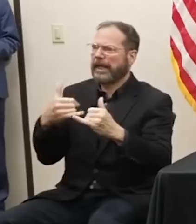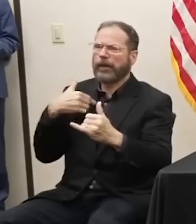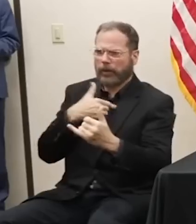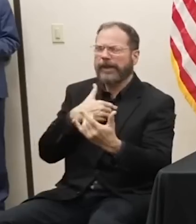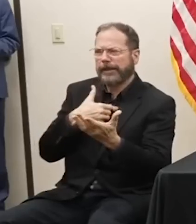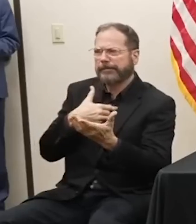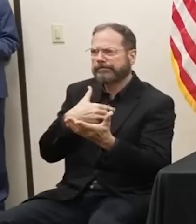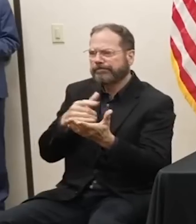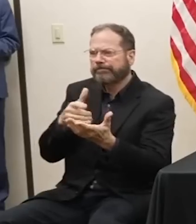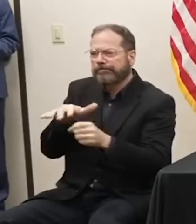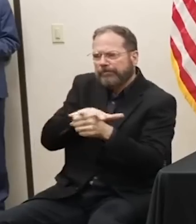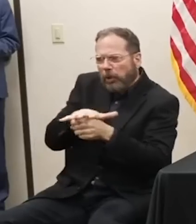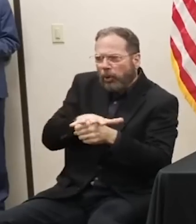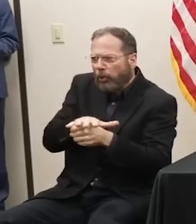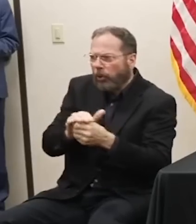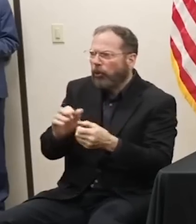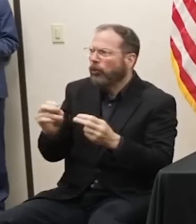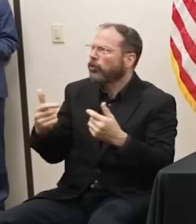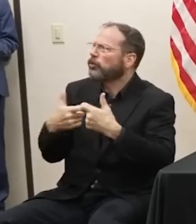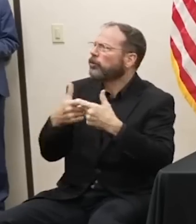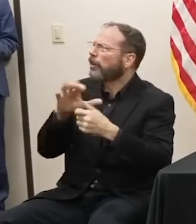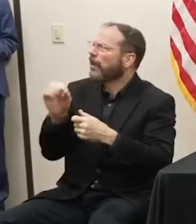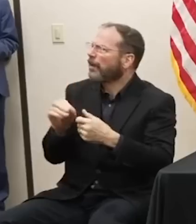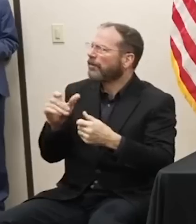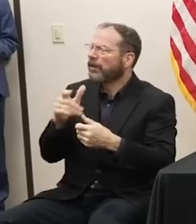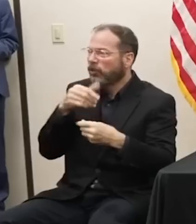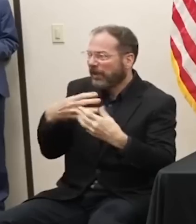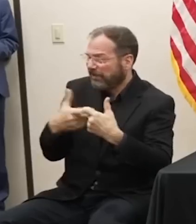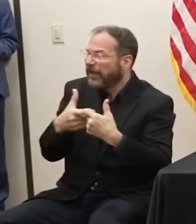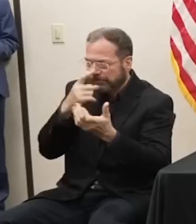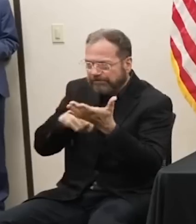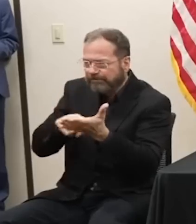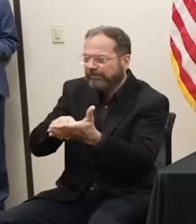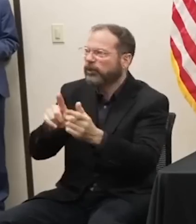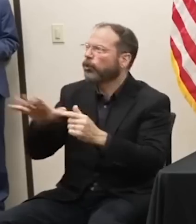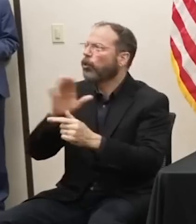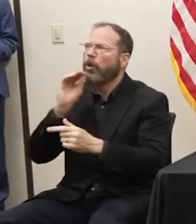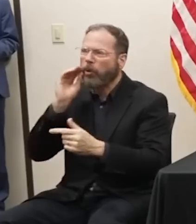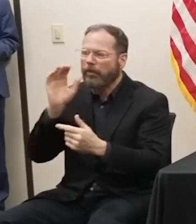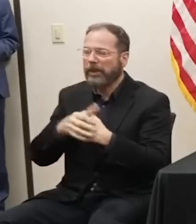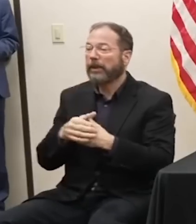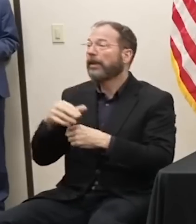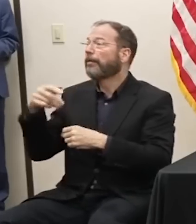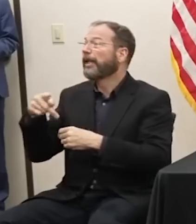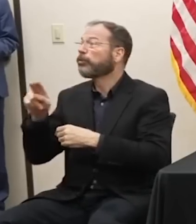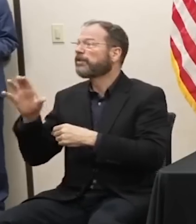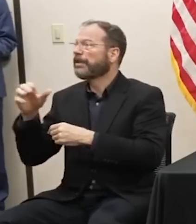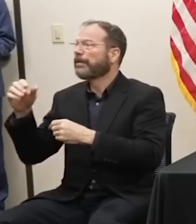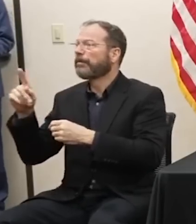by local utilities, the utility that provides power to your home. The Public Utilities